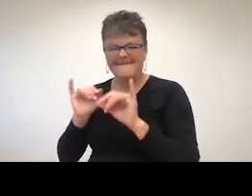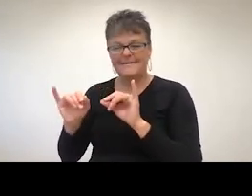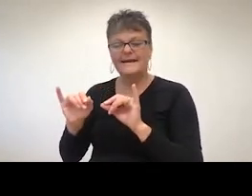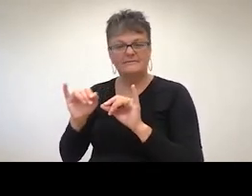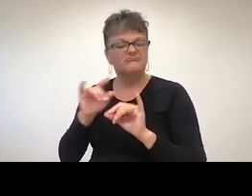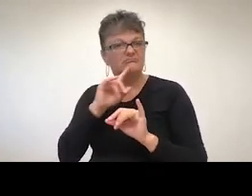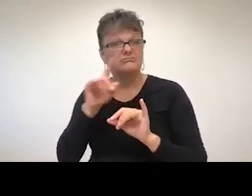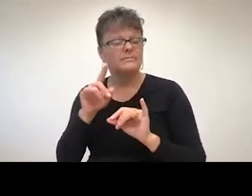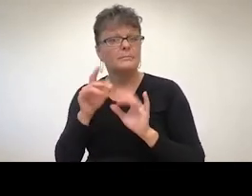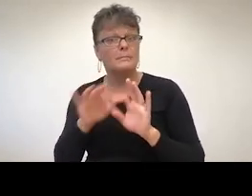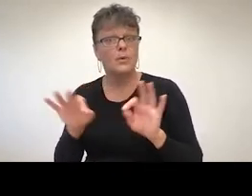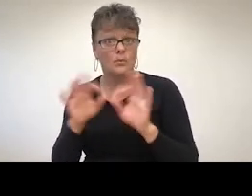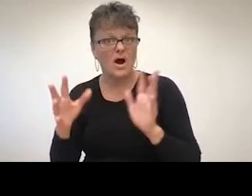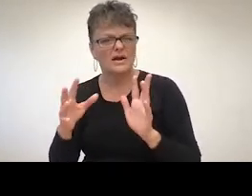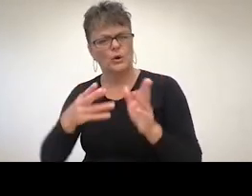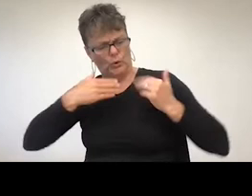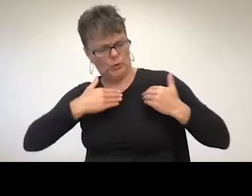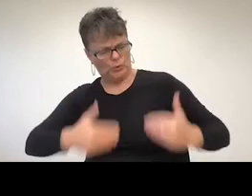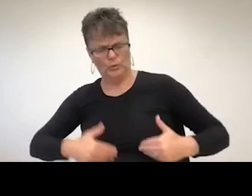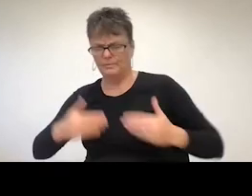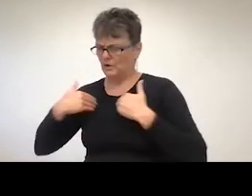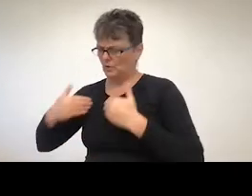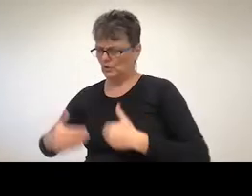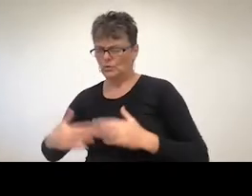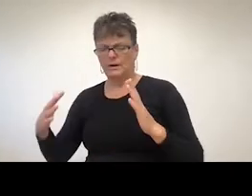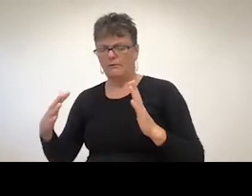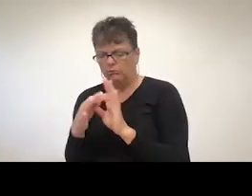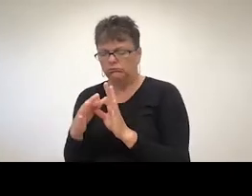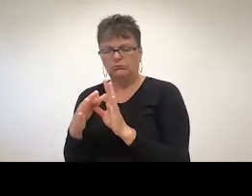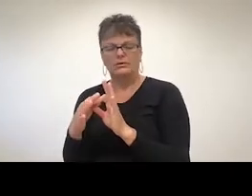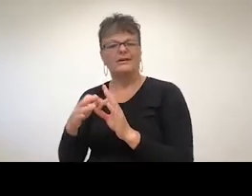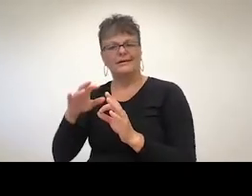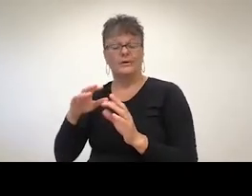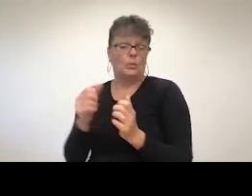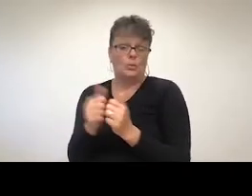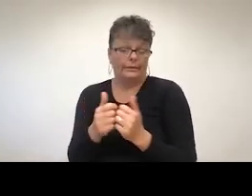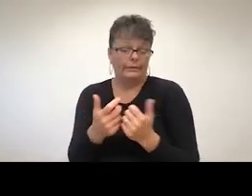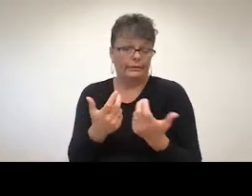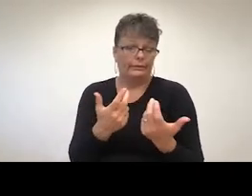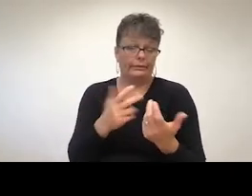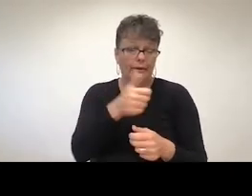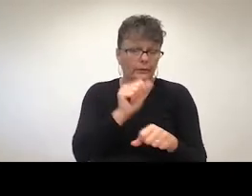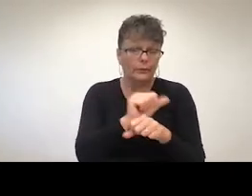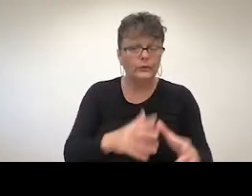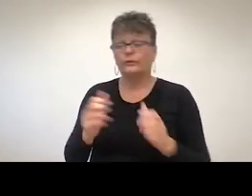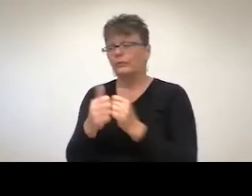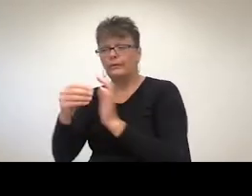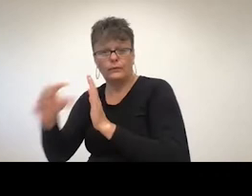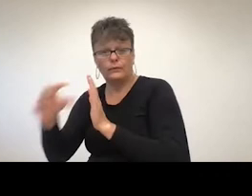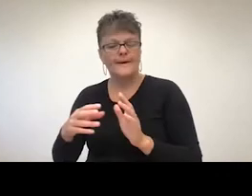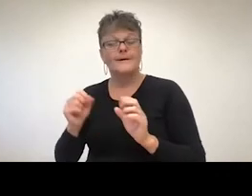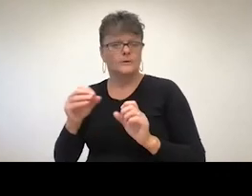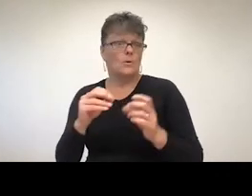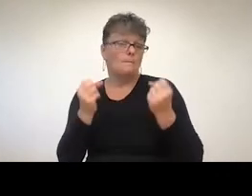human connections with our colleagues, with our students. And while many of us will be returning to campus this fall and